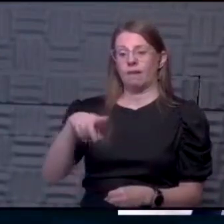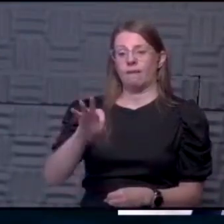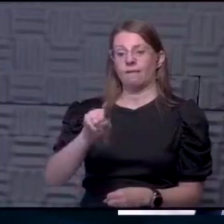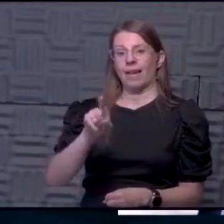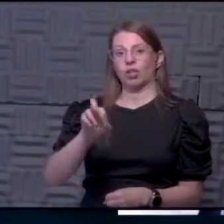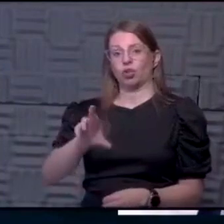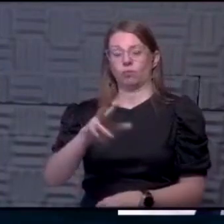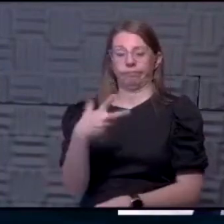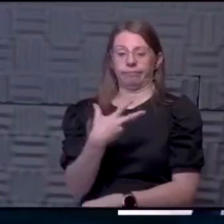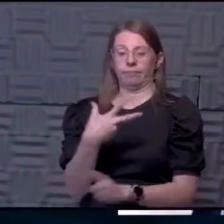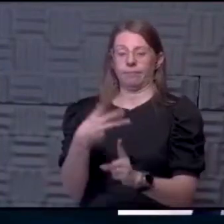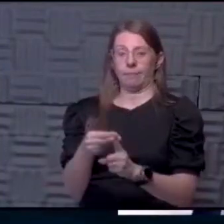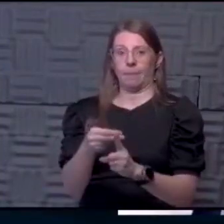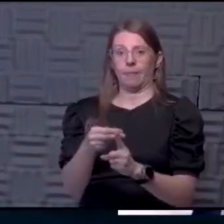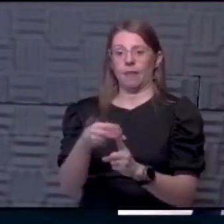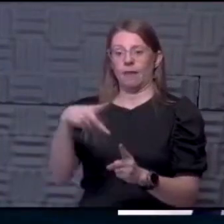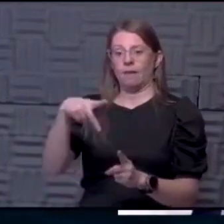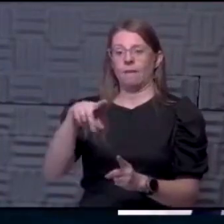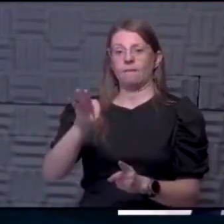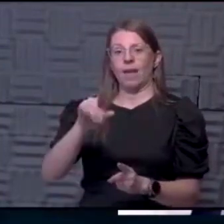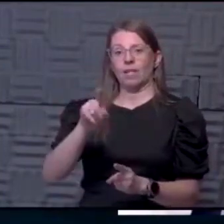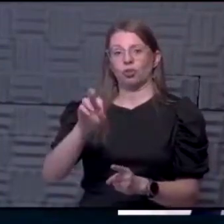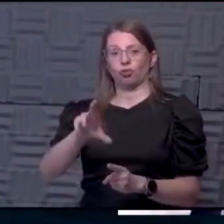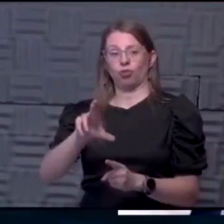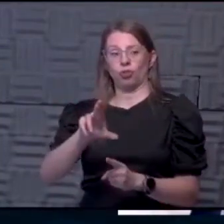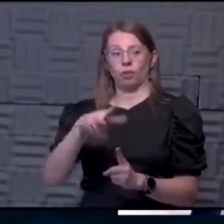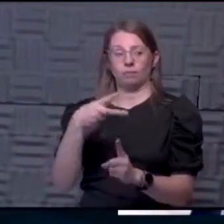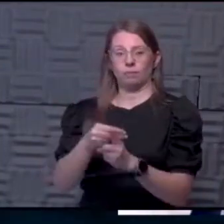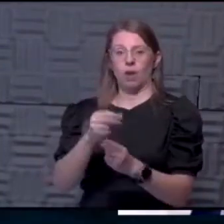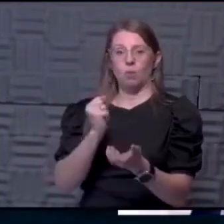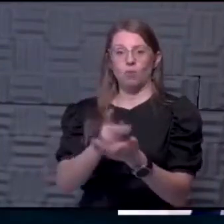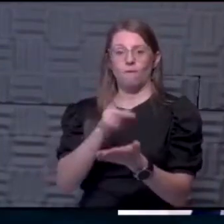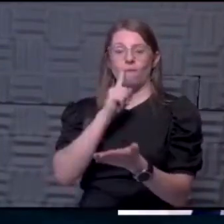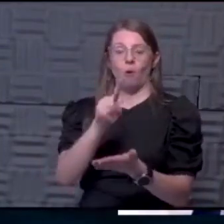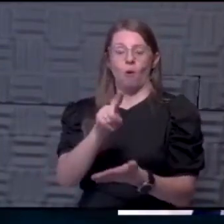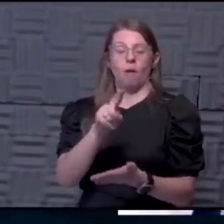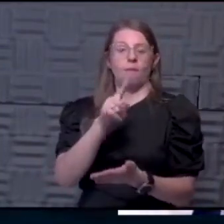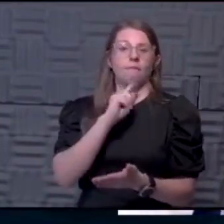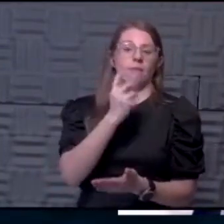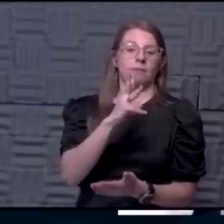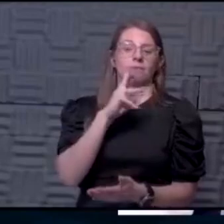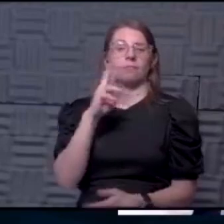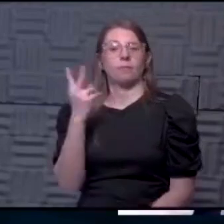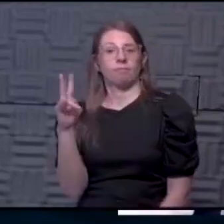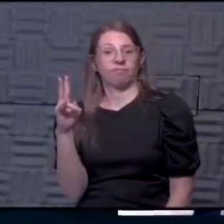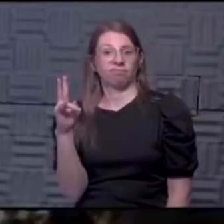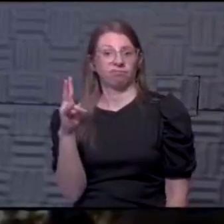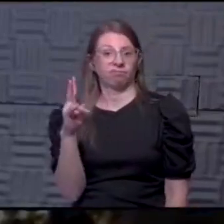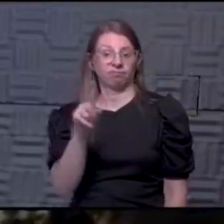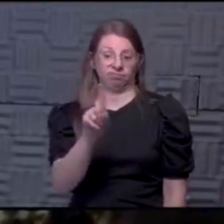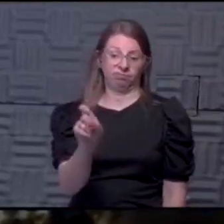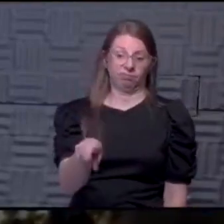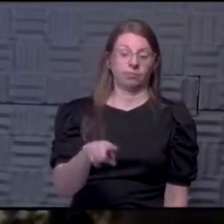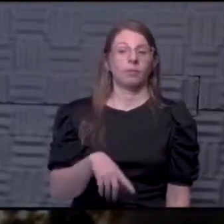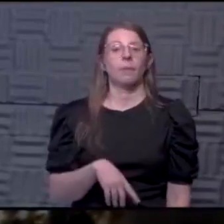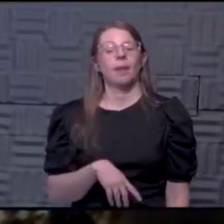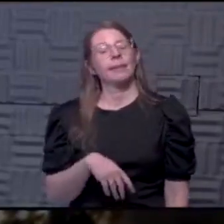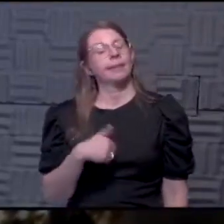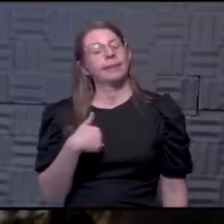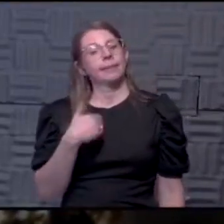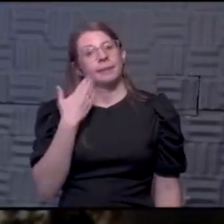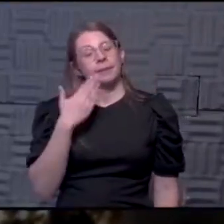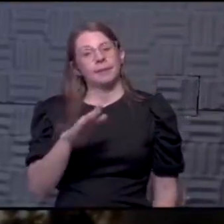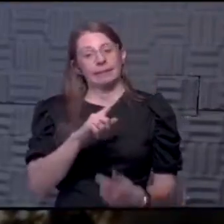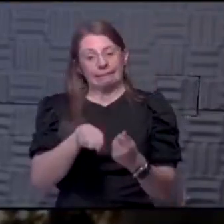vaccine, as Pfizer is the only one approved for 16 and 17-year-olds? Oh, great question, Lee Norman. Well, I don't know